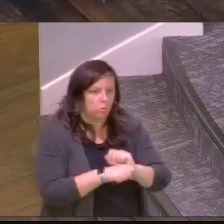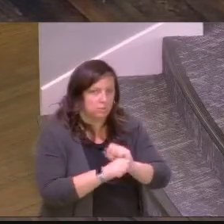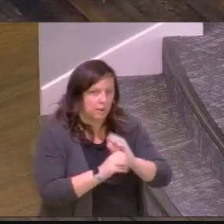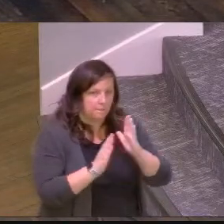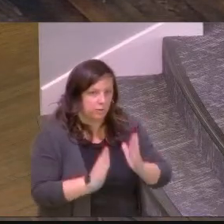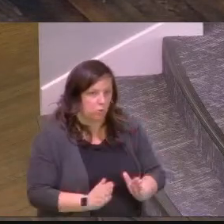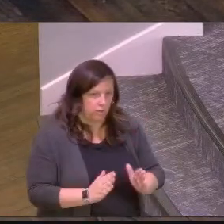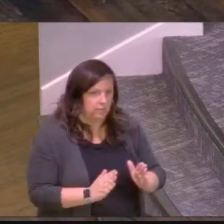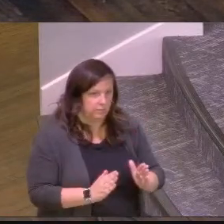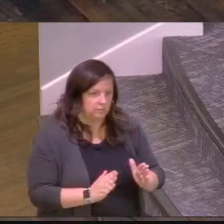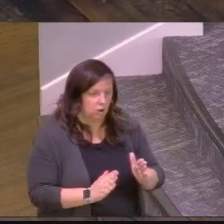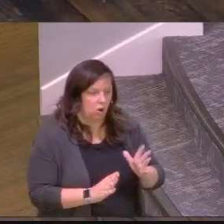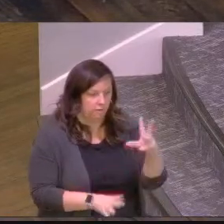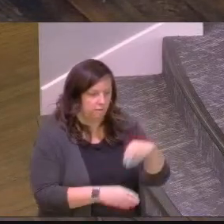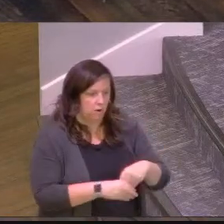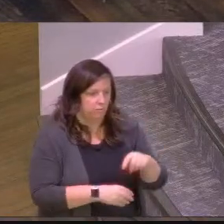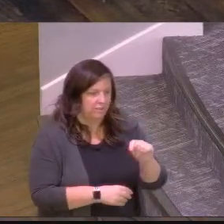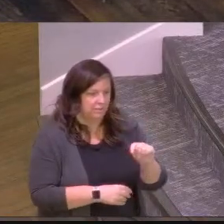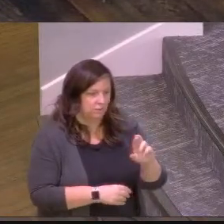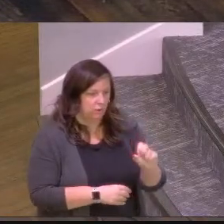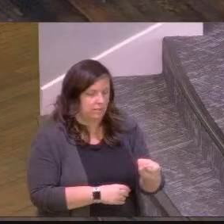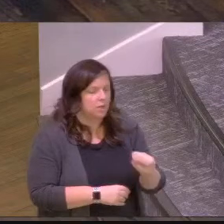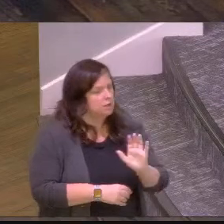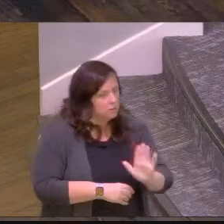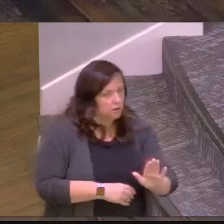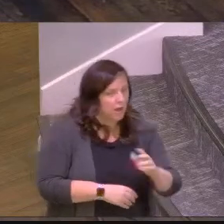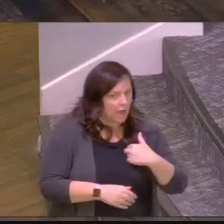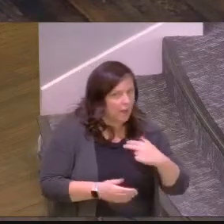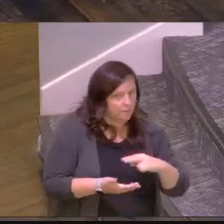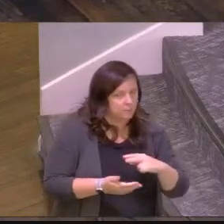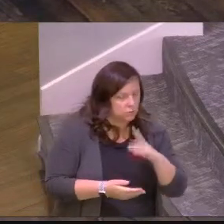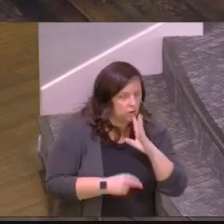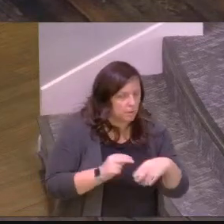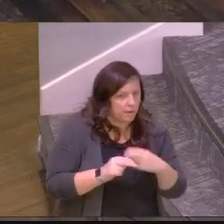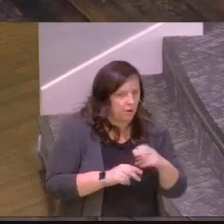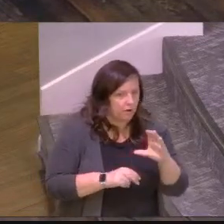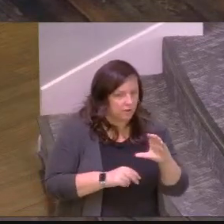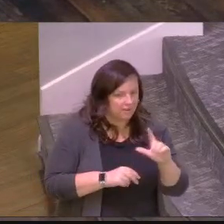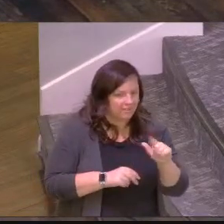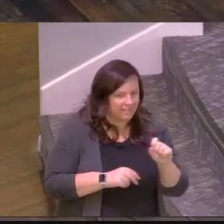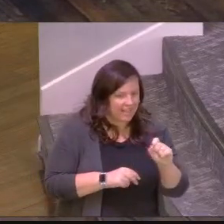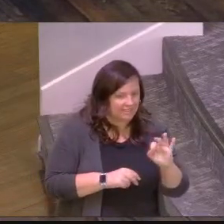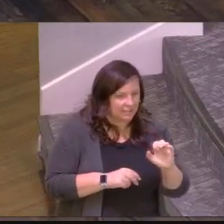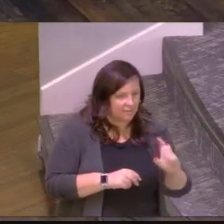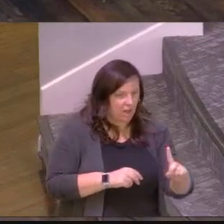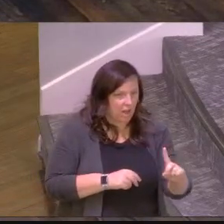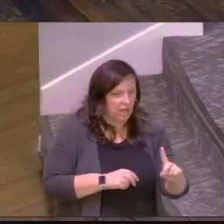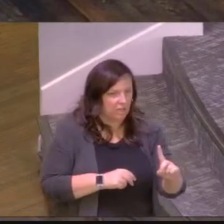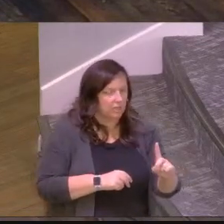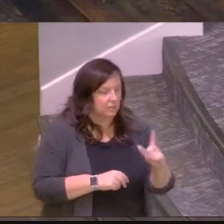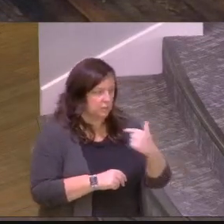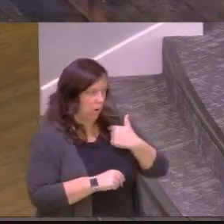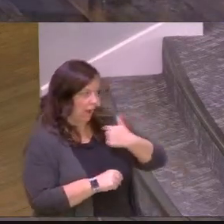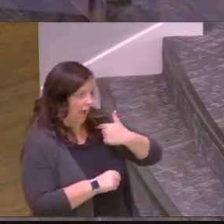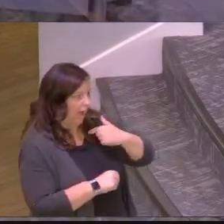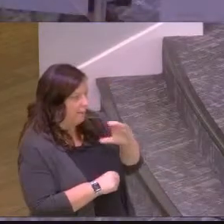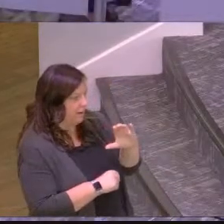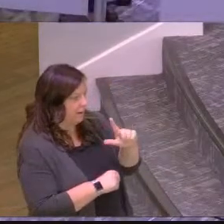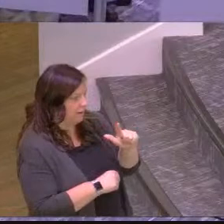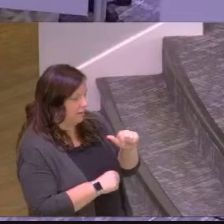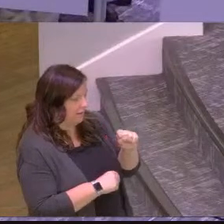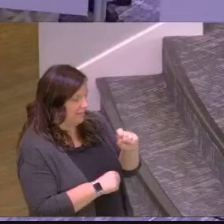on TRS. No, I'm talking about classified. Yes, so I'm a classified employee and I'm on TRS. Oh, okay,